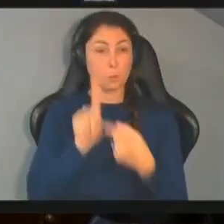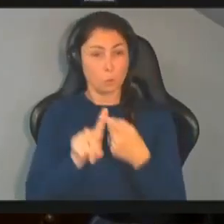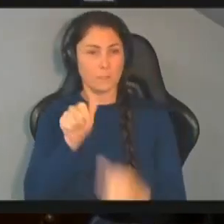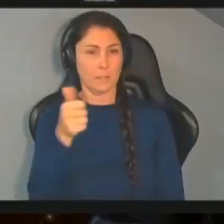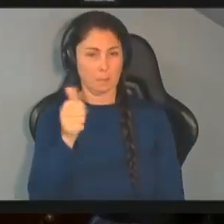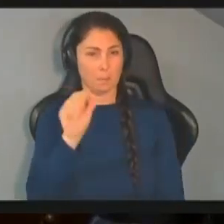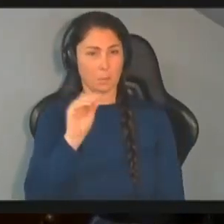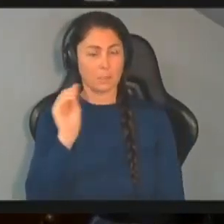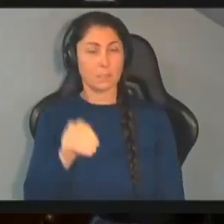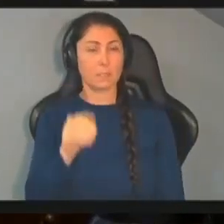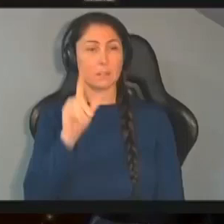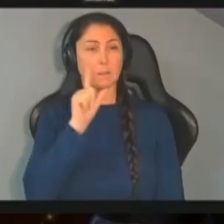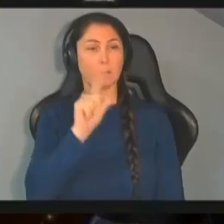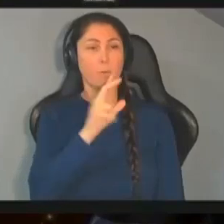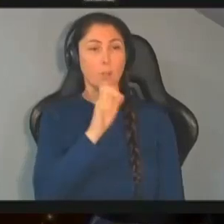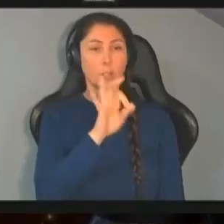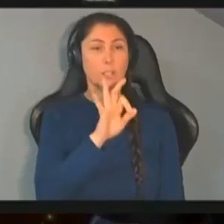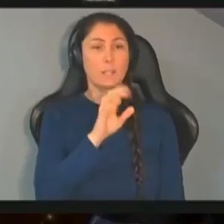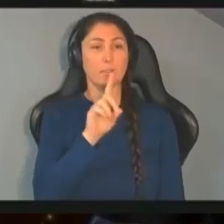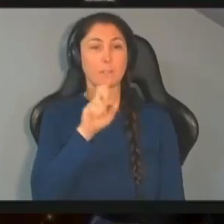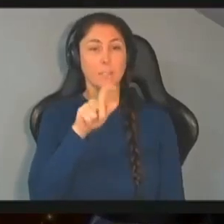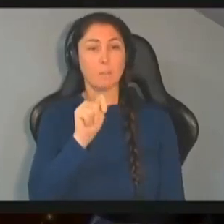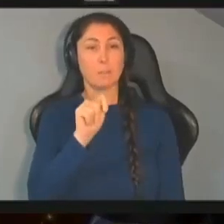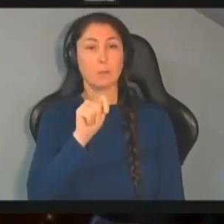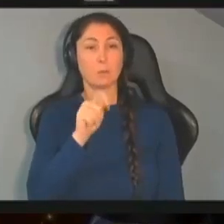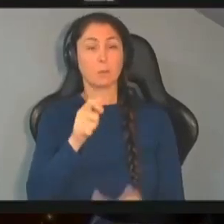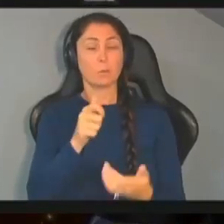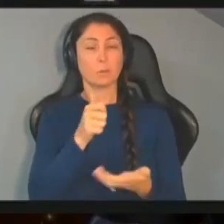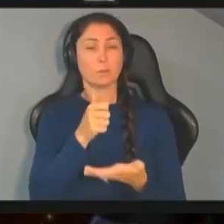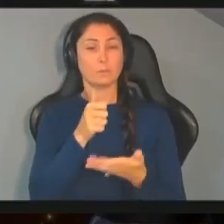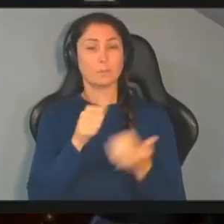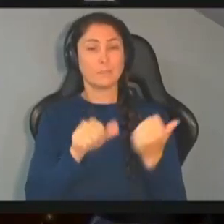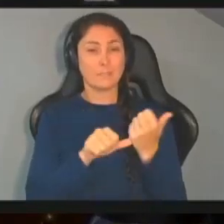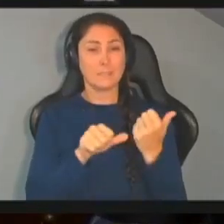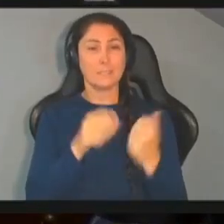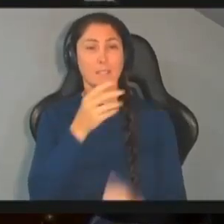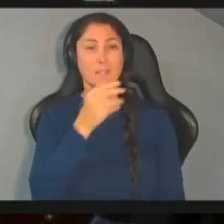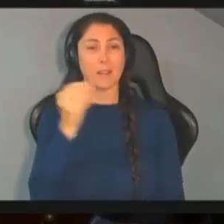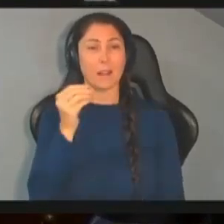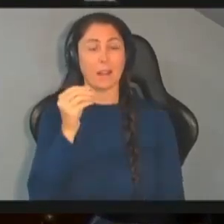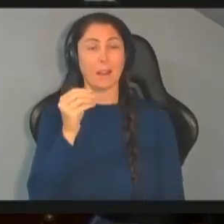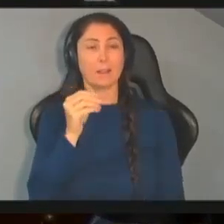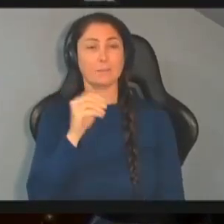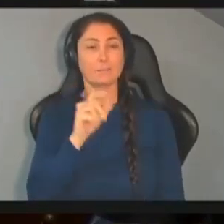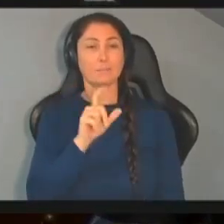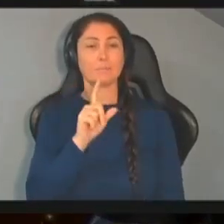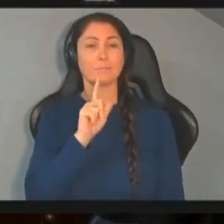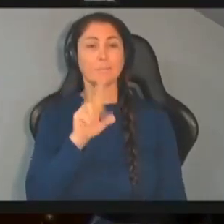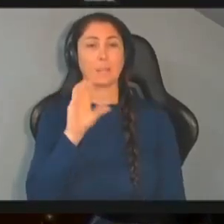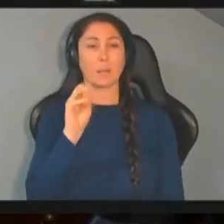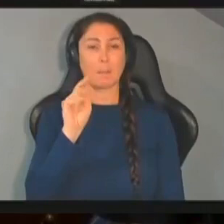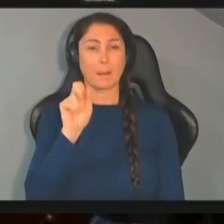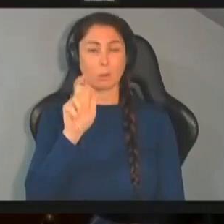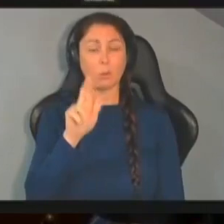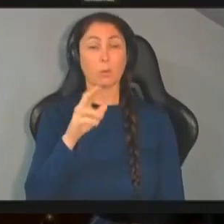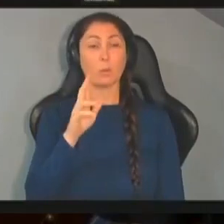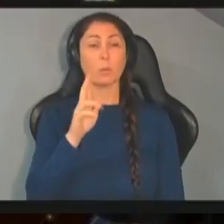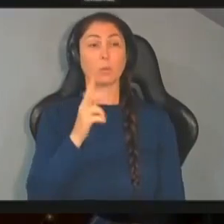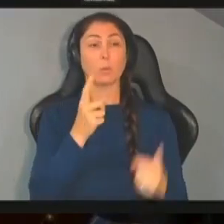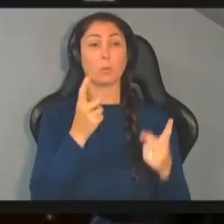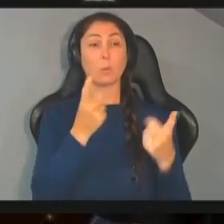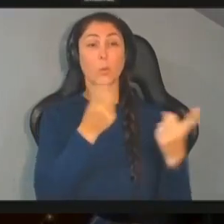for chief, deputy chief, assistant, and commander. And then also recruits who are not covered